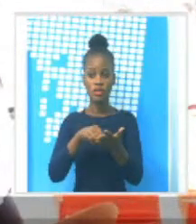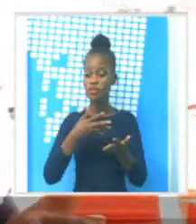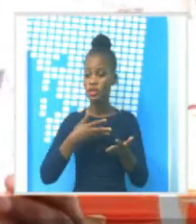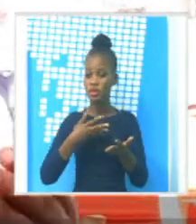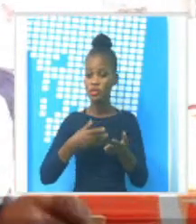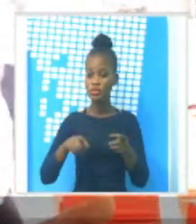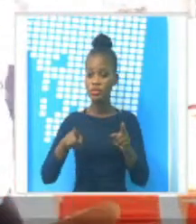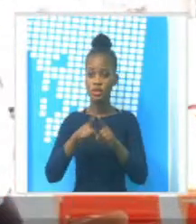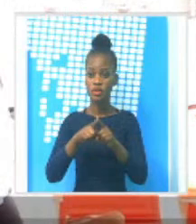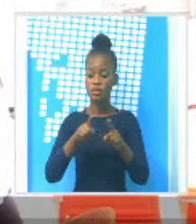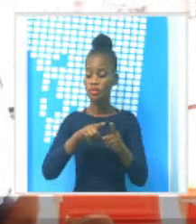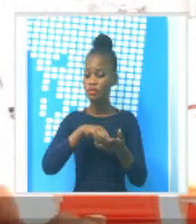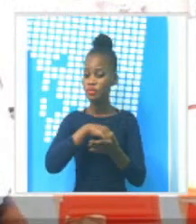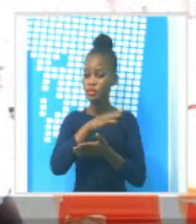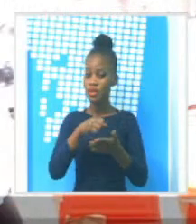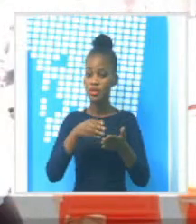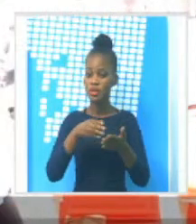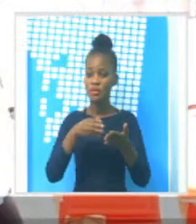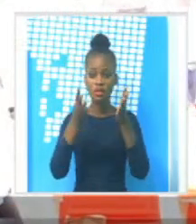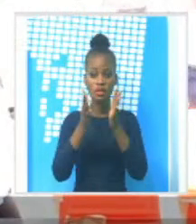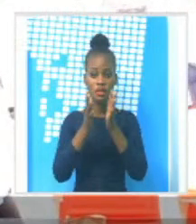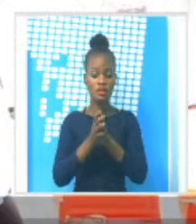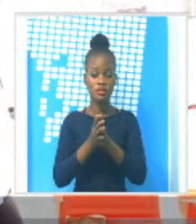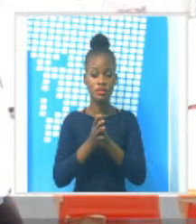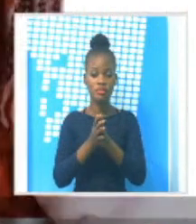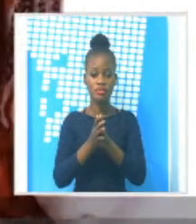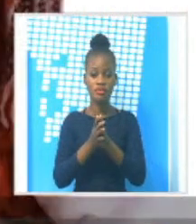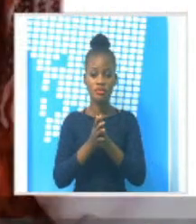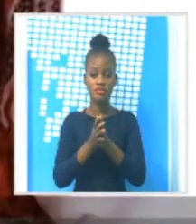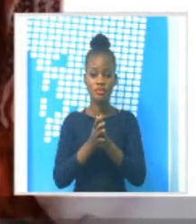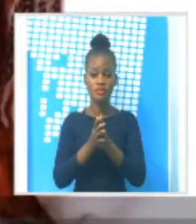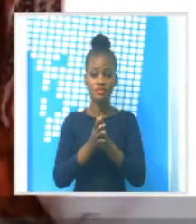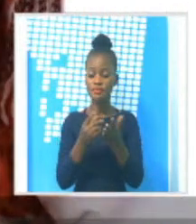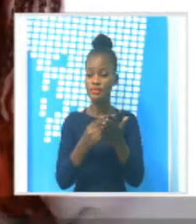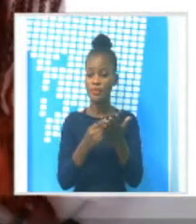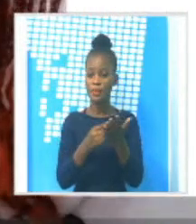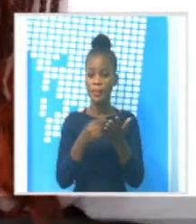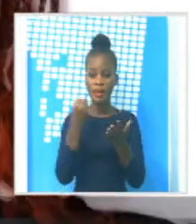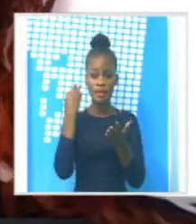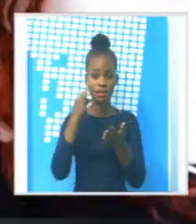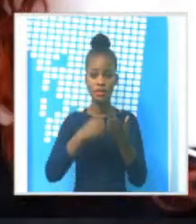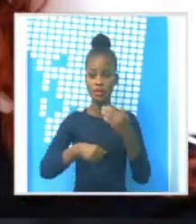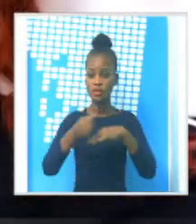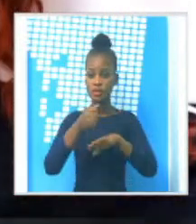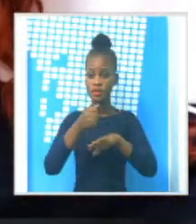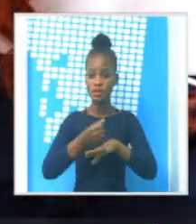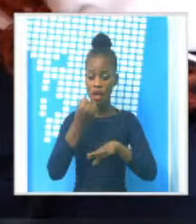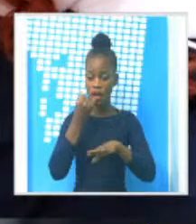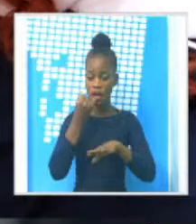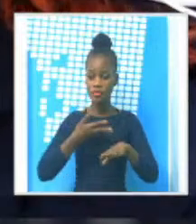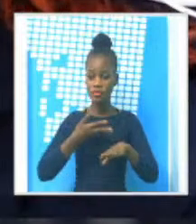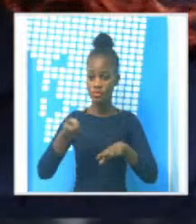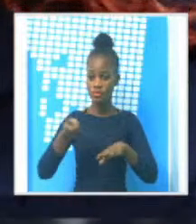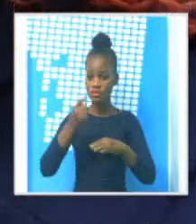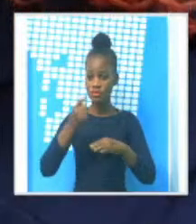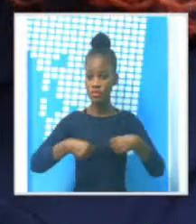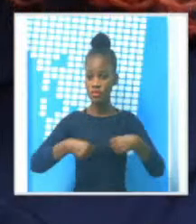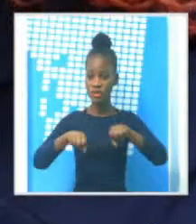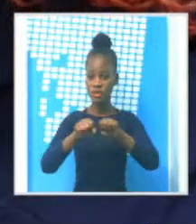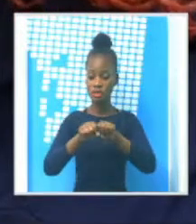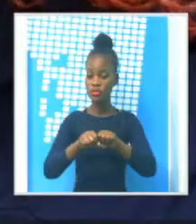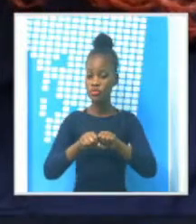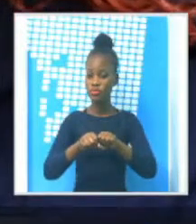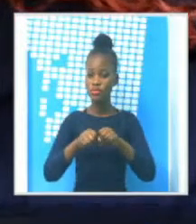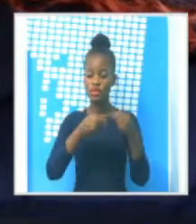like JORAM, they normally sponsor events. The Uganda Free Zones Authority has emphasized the importance of corporate